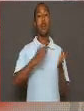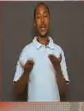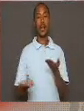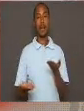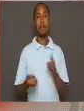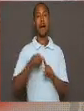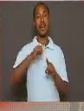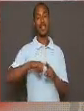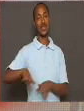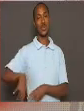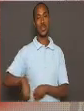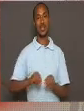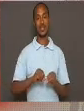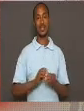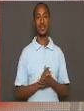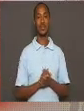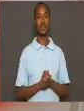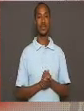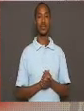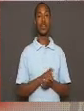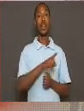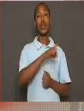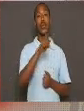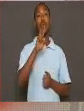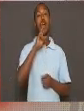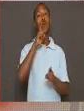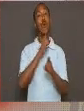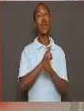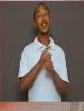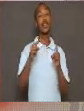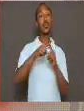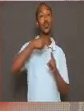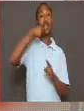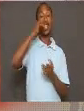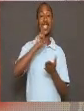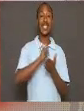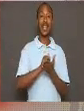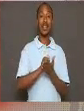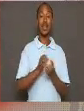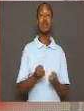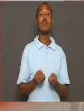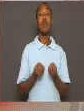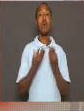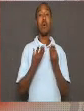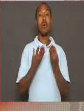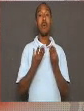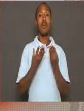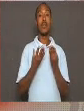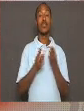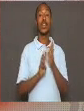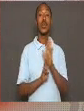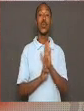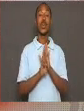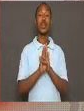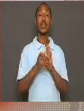Welcome back, students. You were correct to say that a mole is a unit